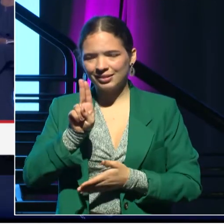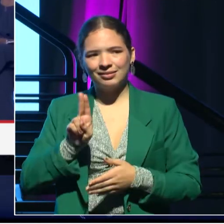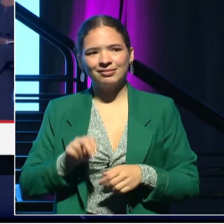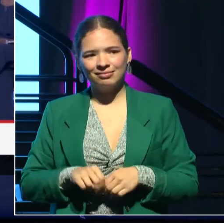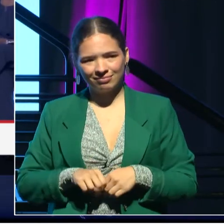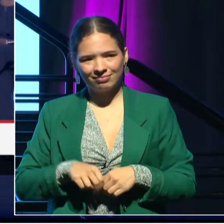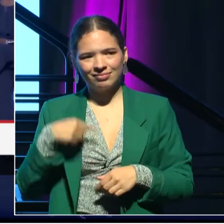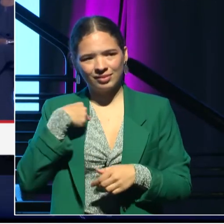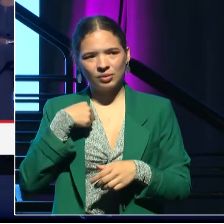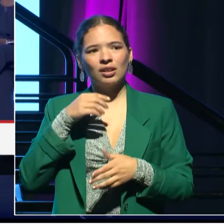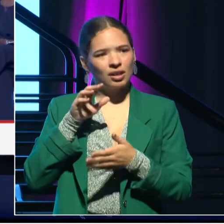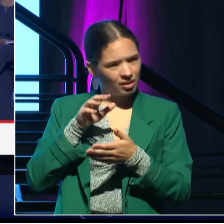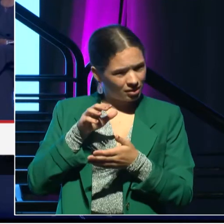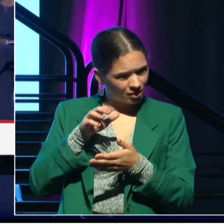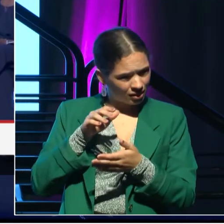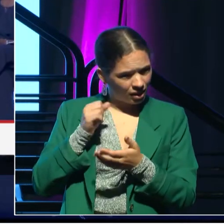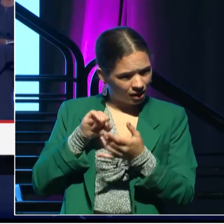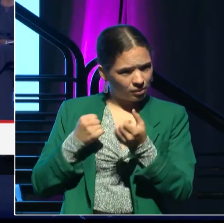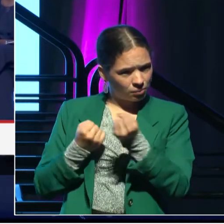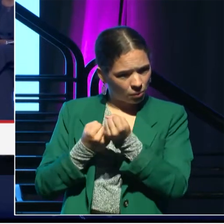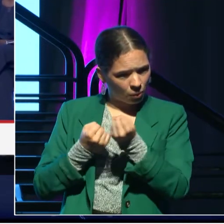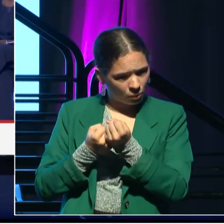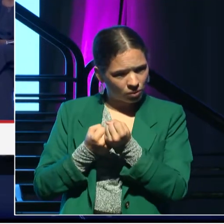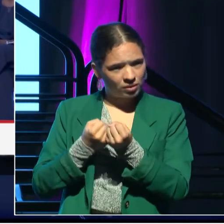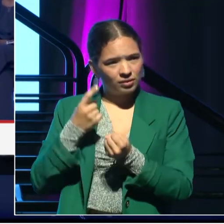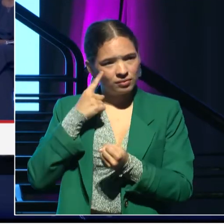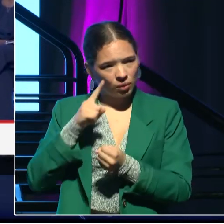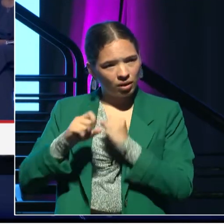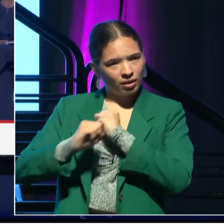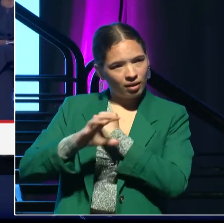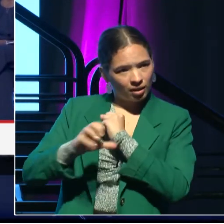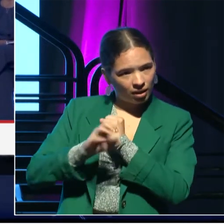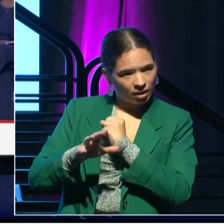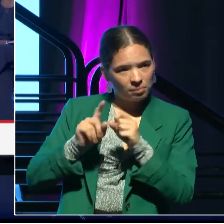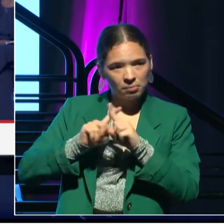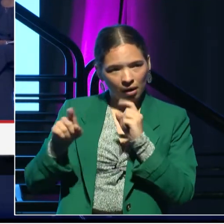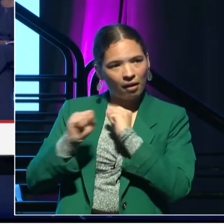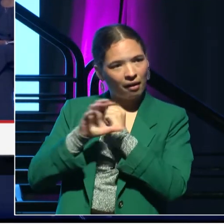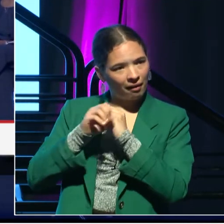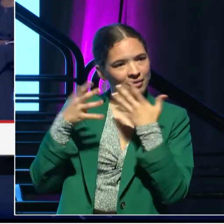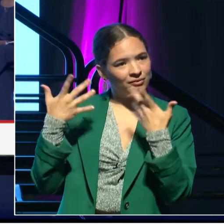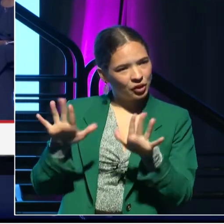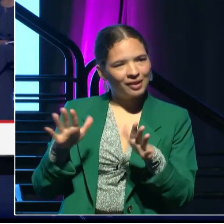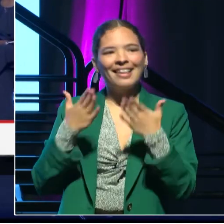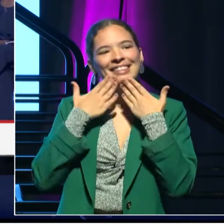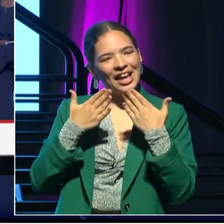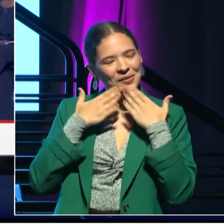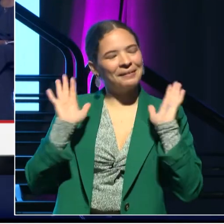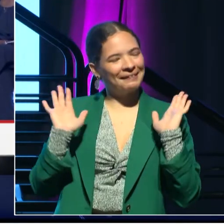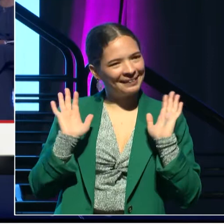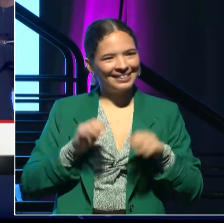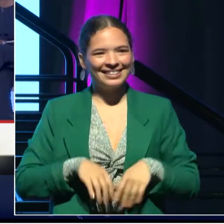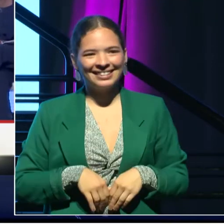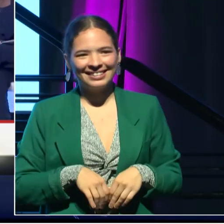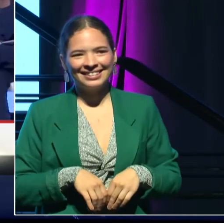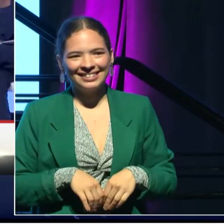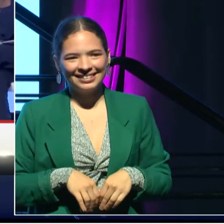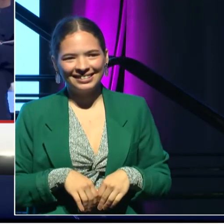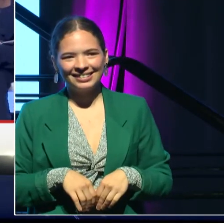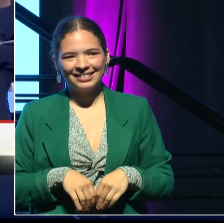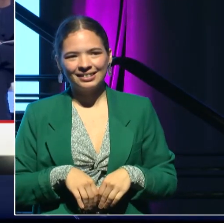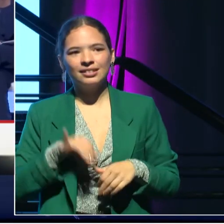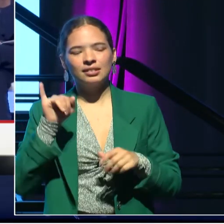always try to promote that, but you did it for me, so thank you. Thank you. I want to go back to your point about